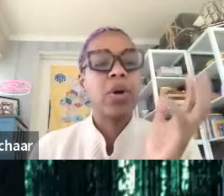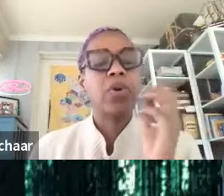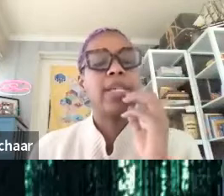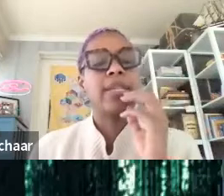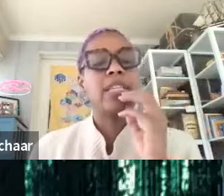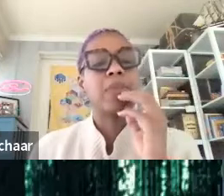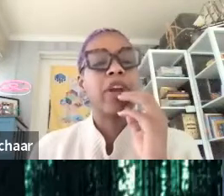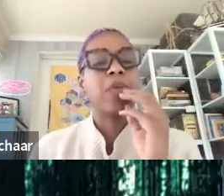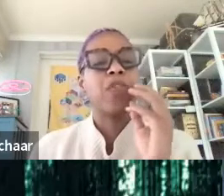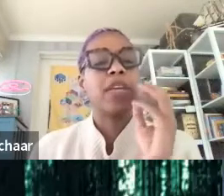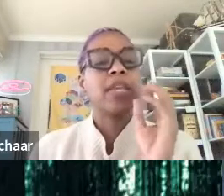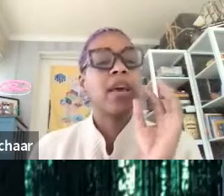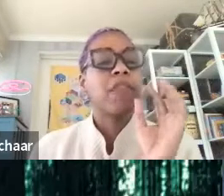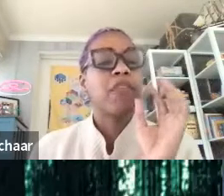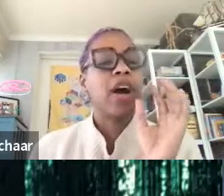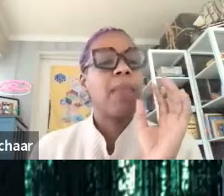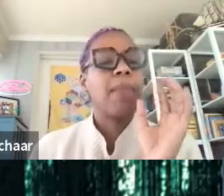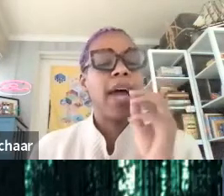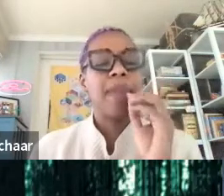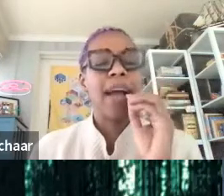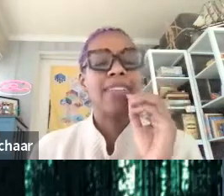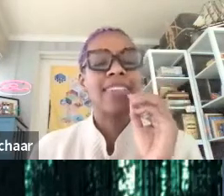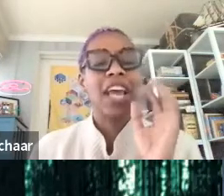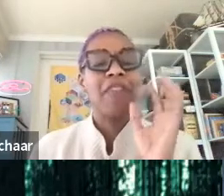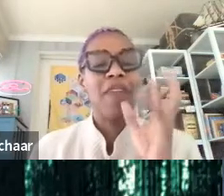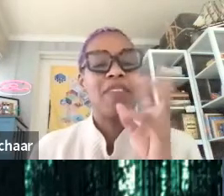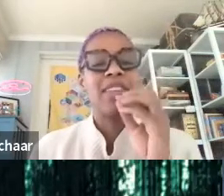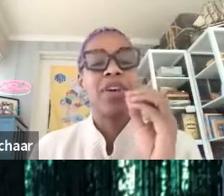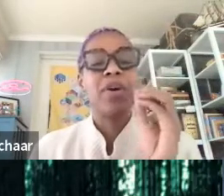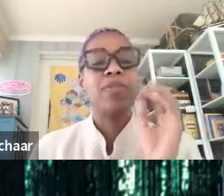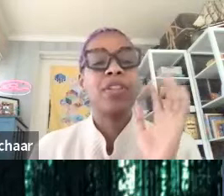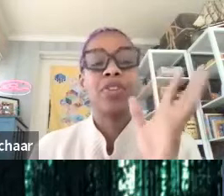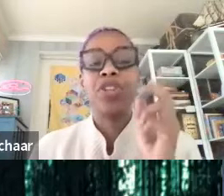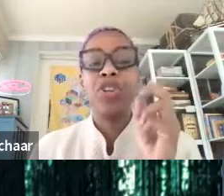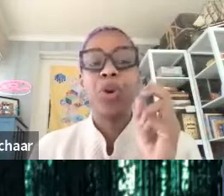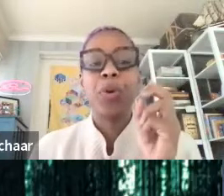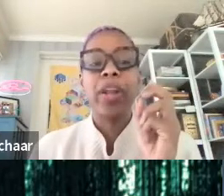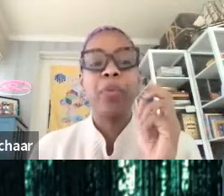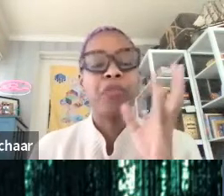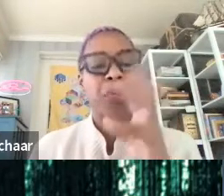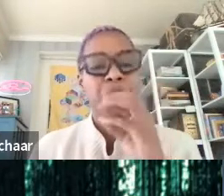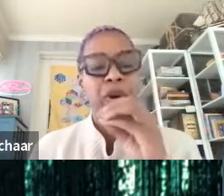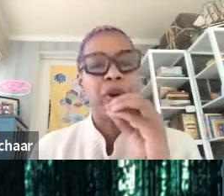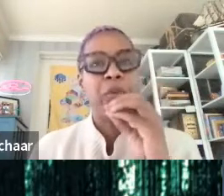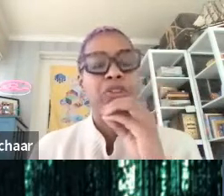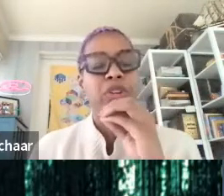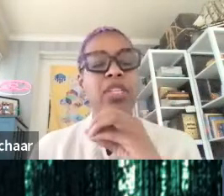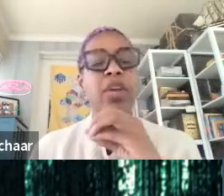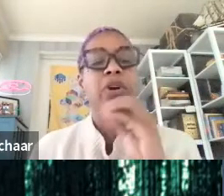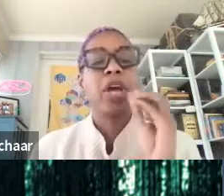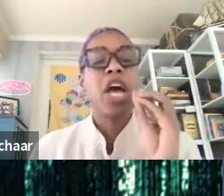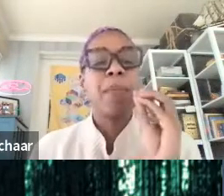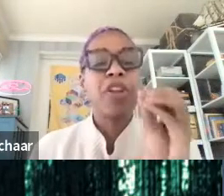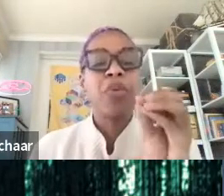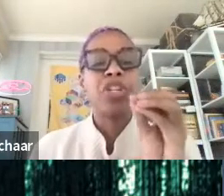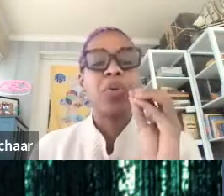the oil crisis inspired movies from Mad Max. If you haven't seen those, there's the newer one with Fury Road with Charlize